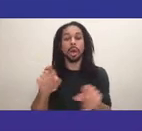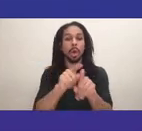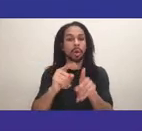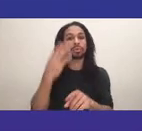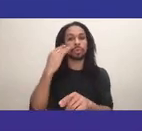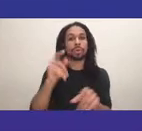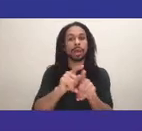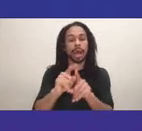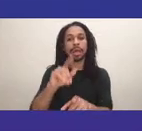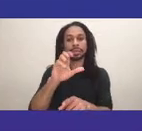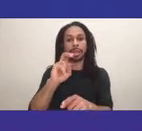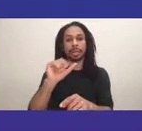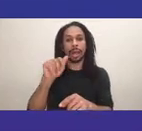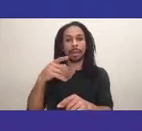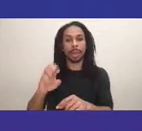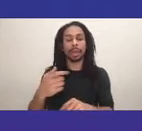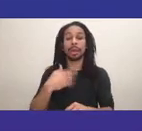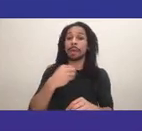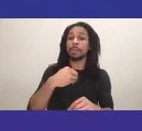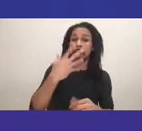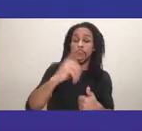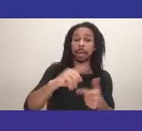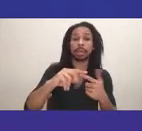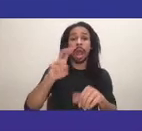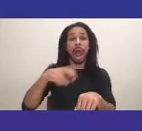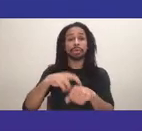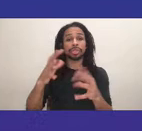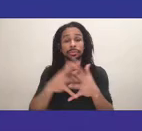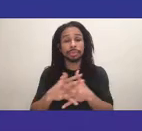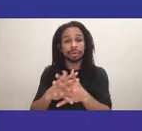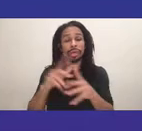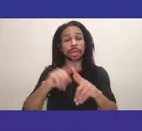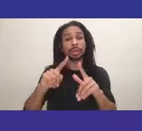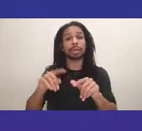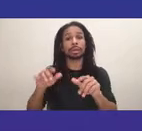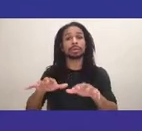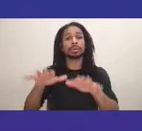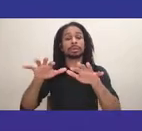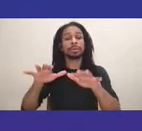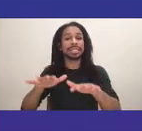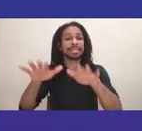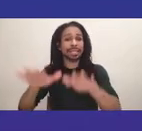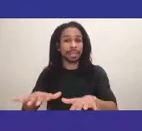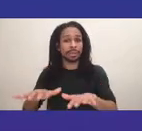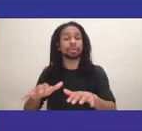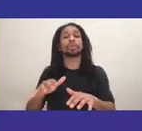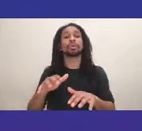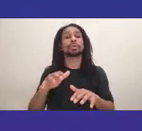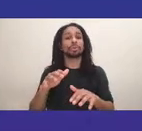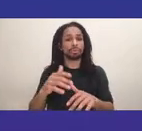white, of mostly Irish American settler ancestry.